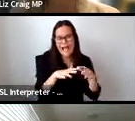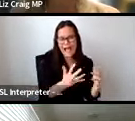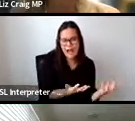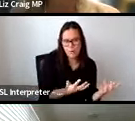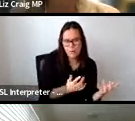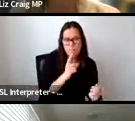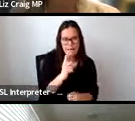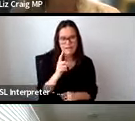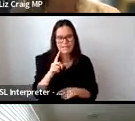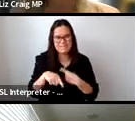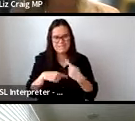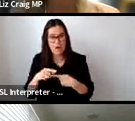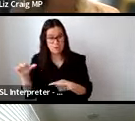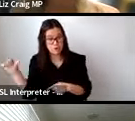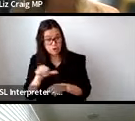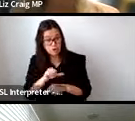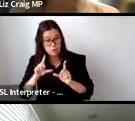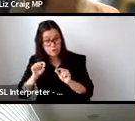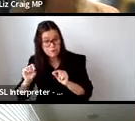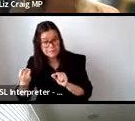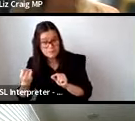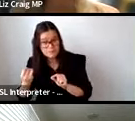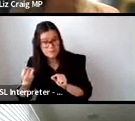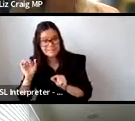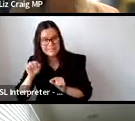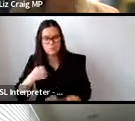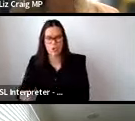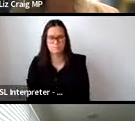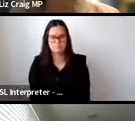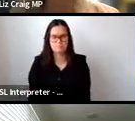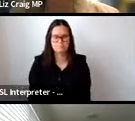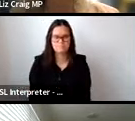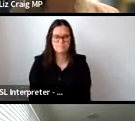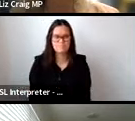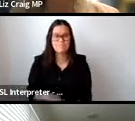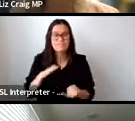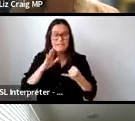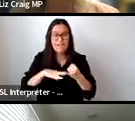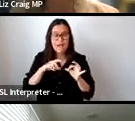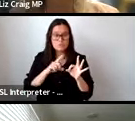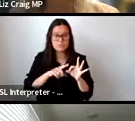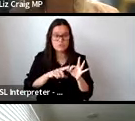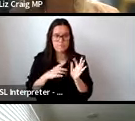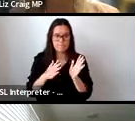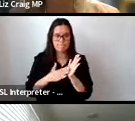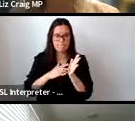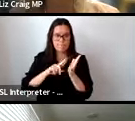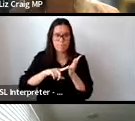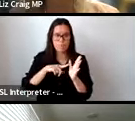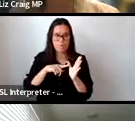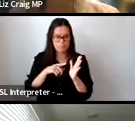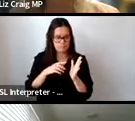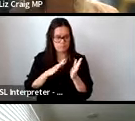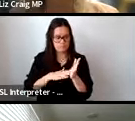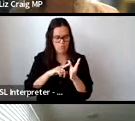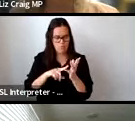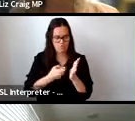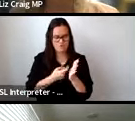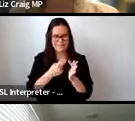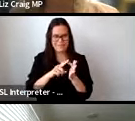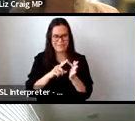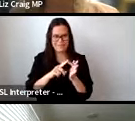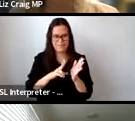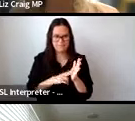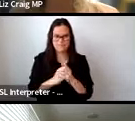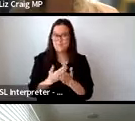Thank you. Moving quickly to Maureen. Thank you. I will be fast. Thank you very much, David, for appearing here on